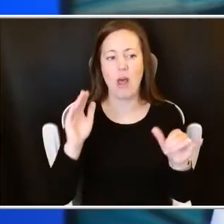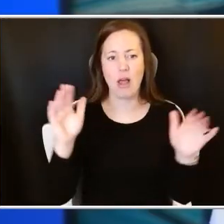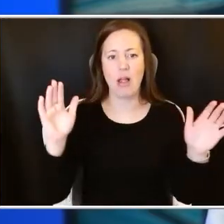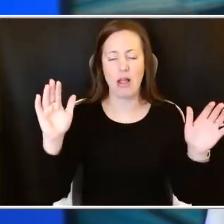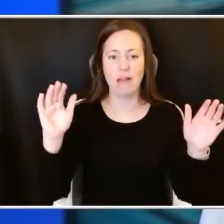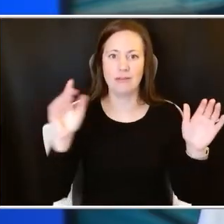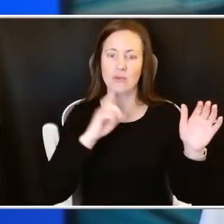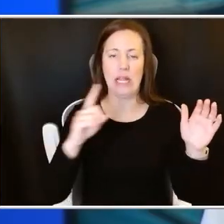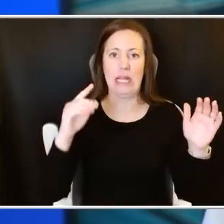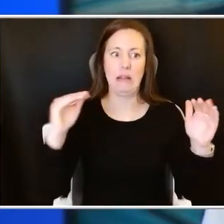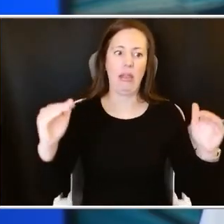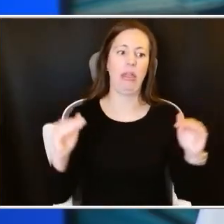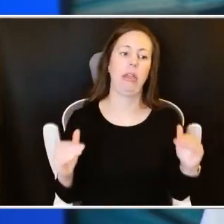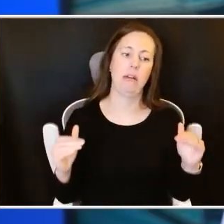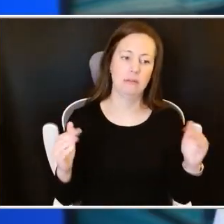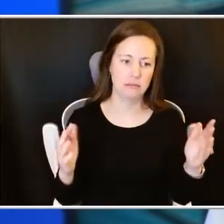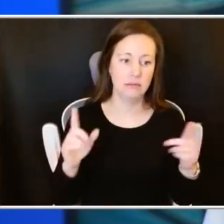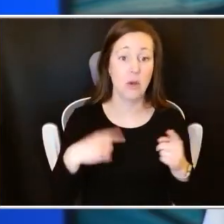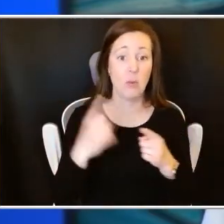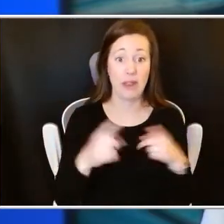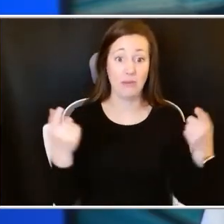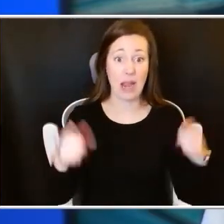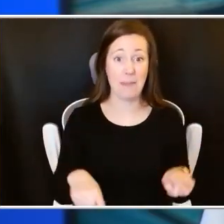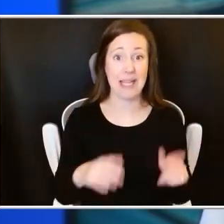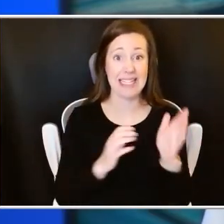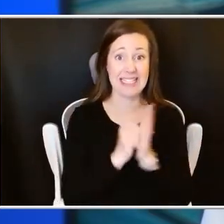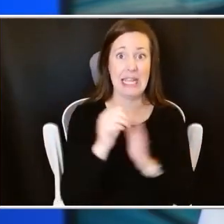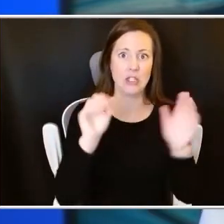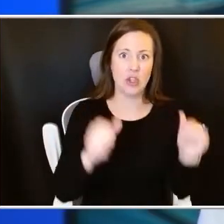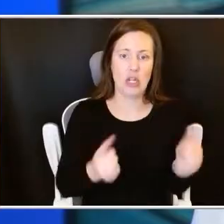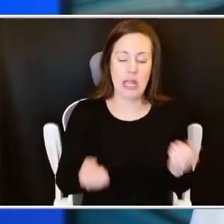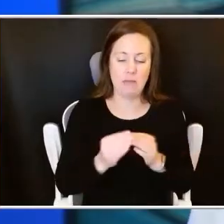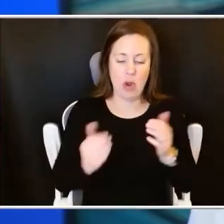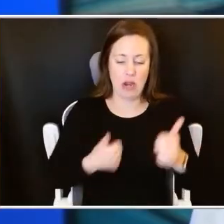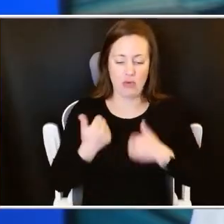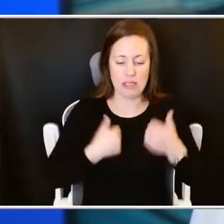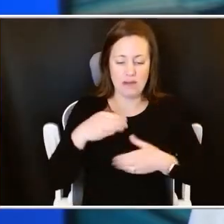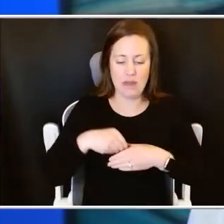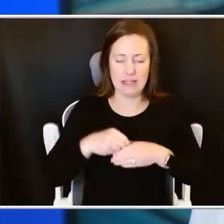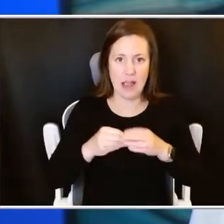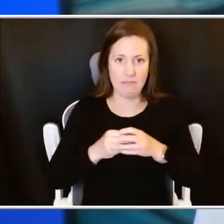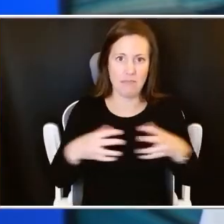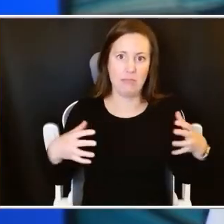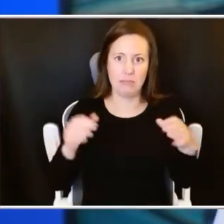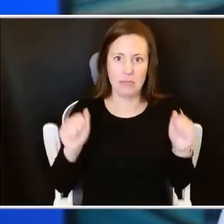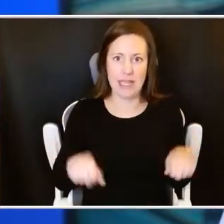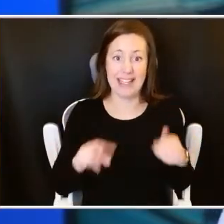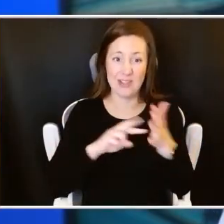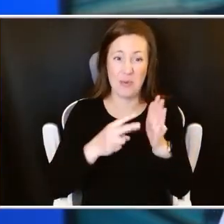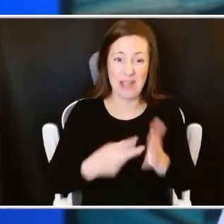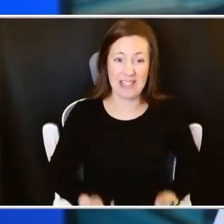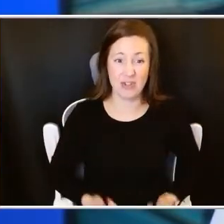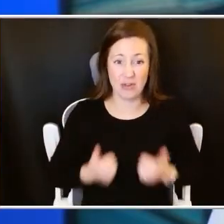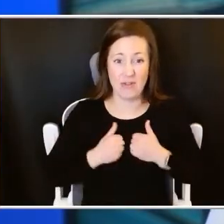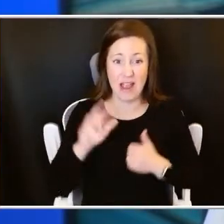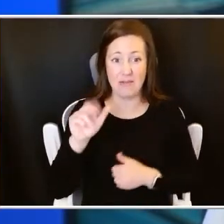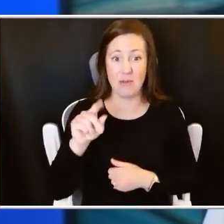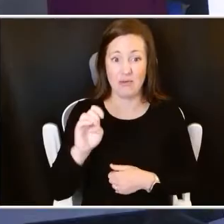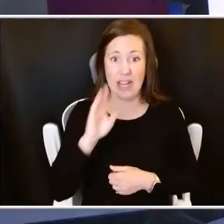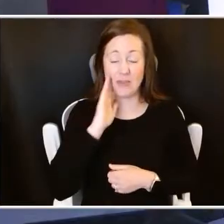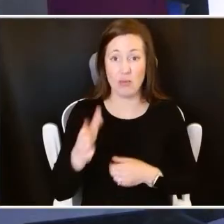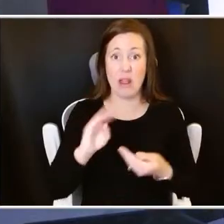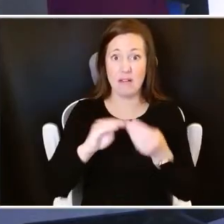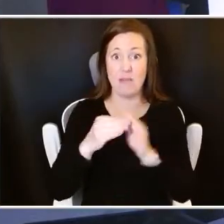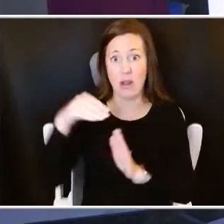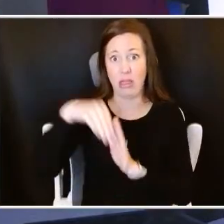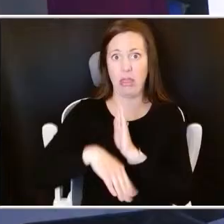cancer cells can be a little bit more aggressive inside the body. And so we see decreased survival rates when patients require transfusions. Well, as I'm thinking